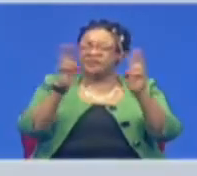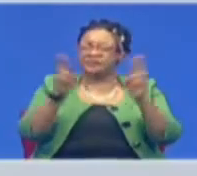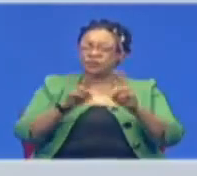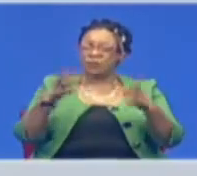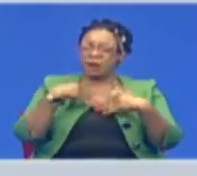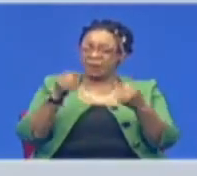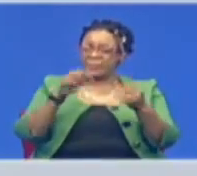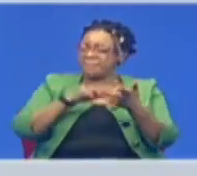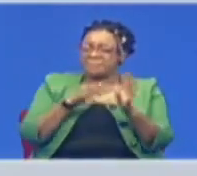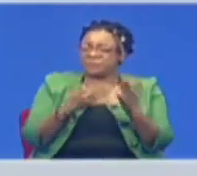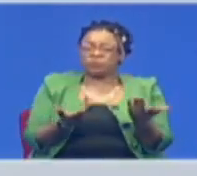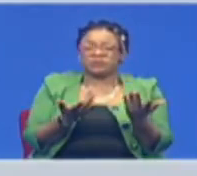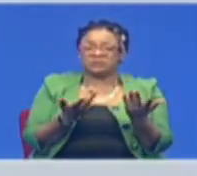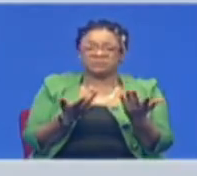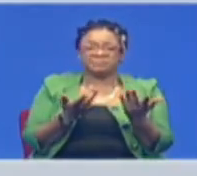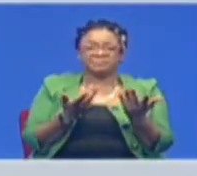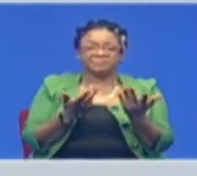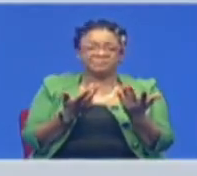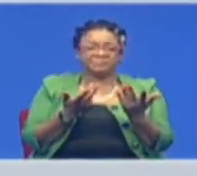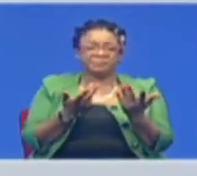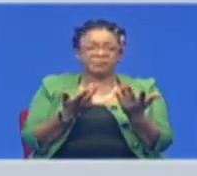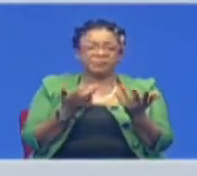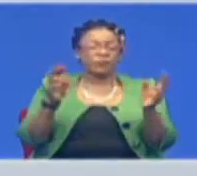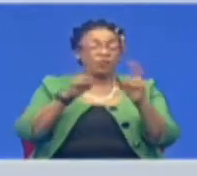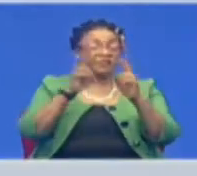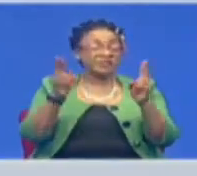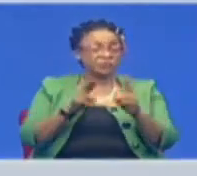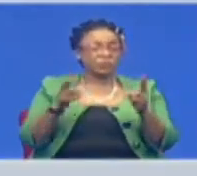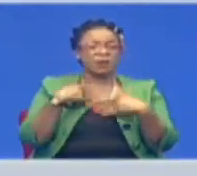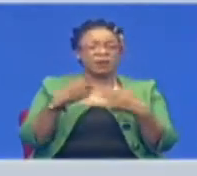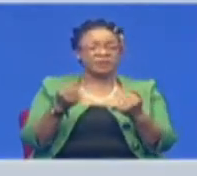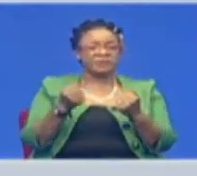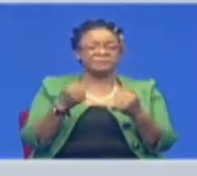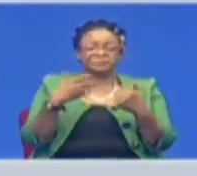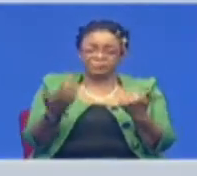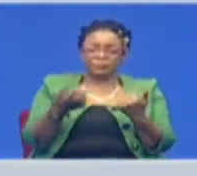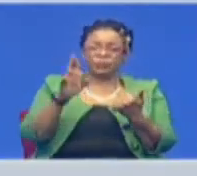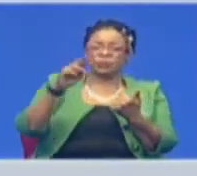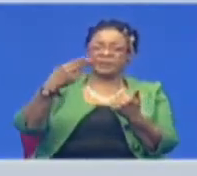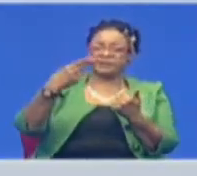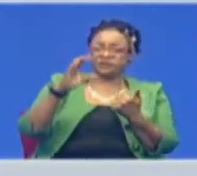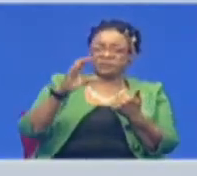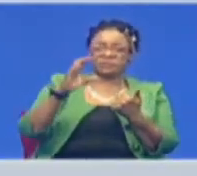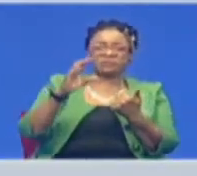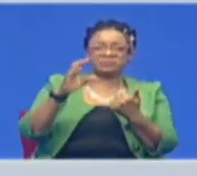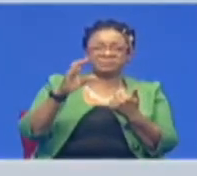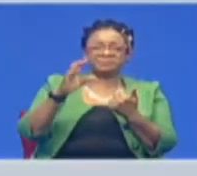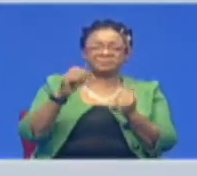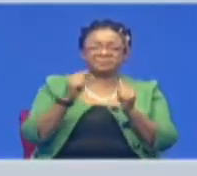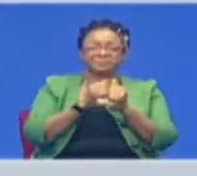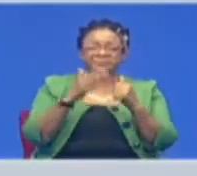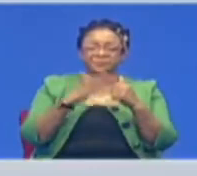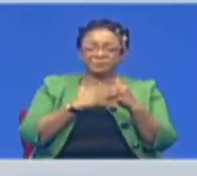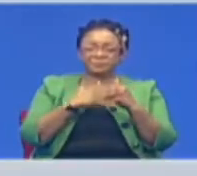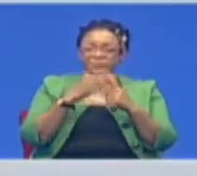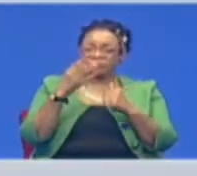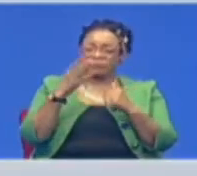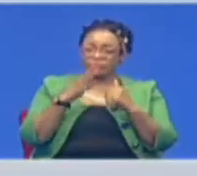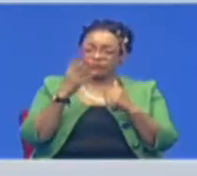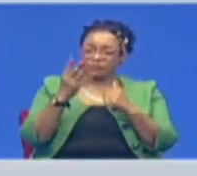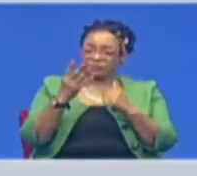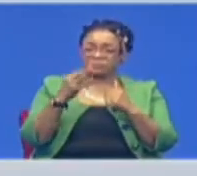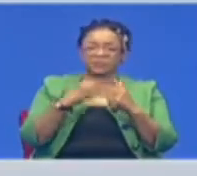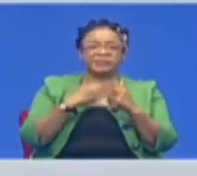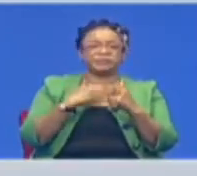coverage is. Well, the Universal Health Coverage, or UHC, is anchored on the 1948 World Health